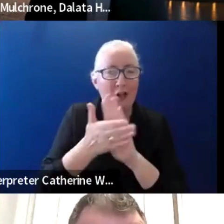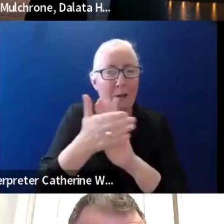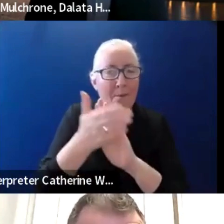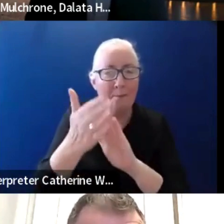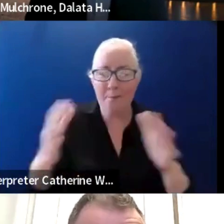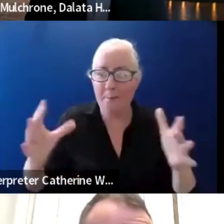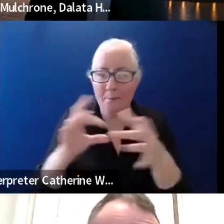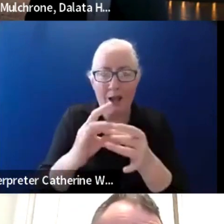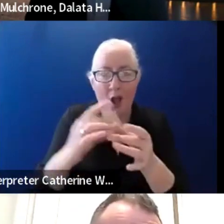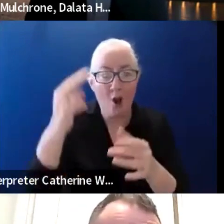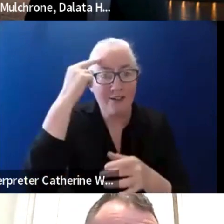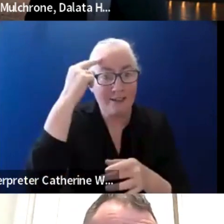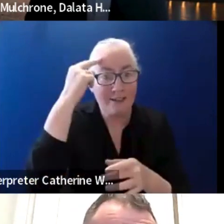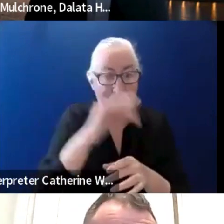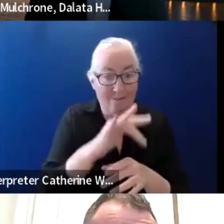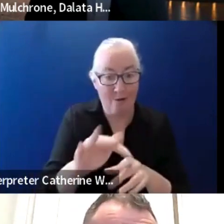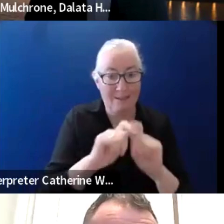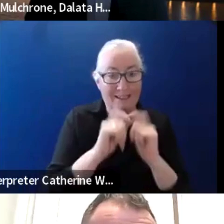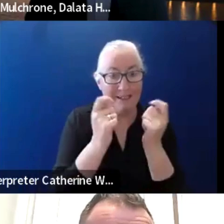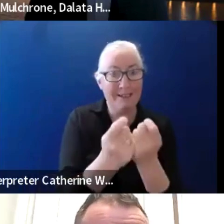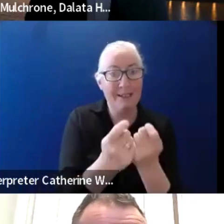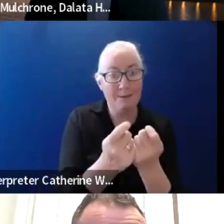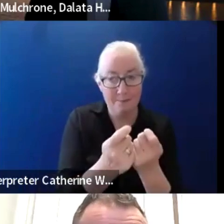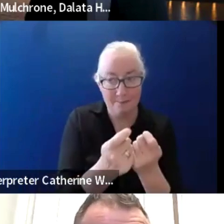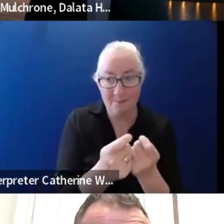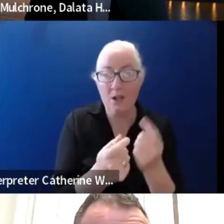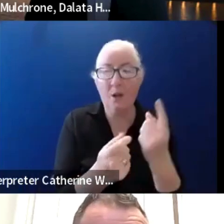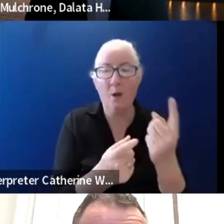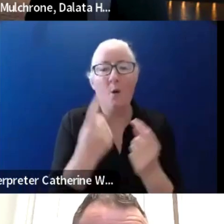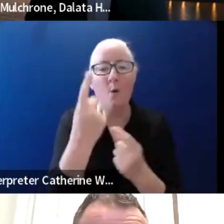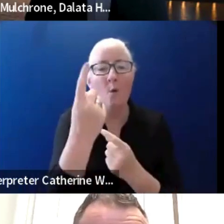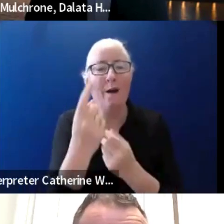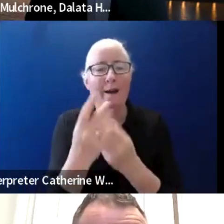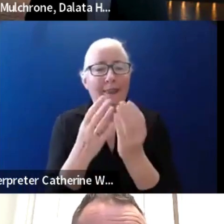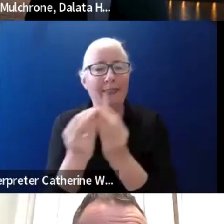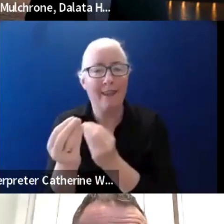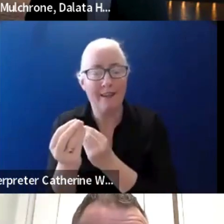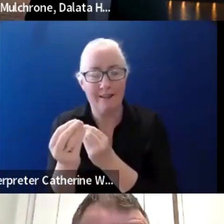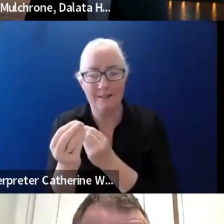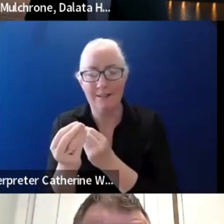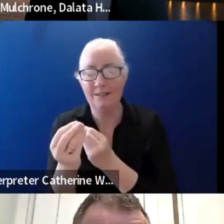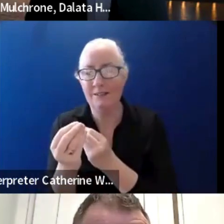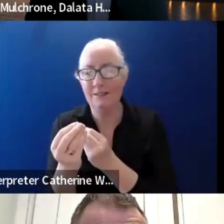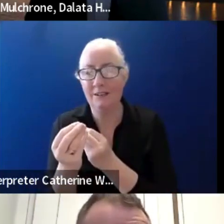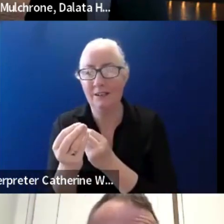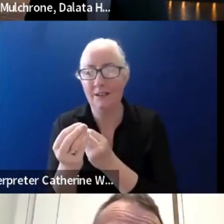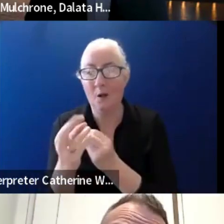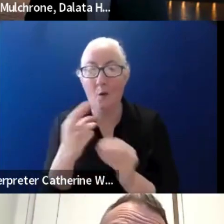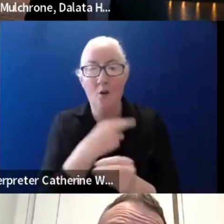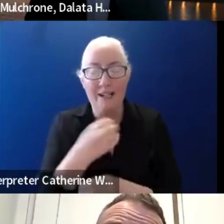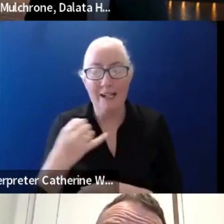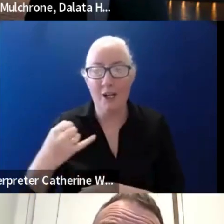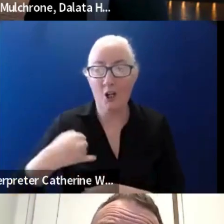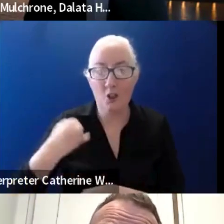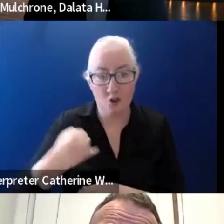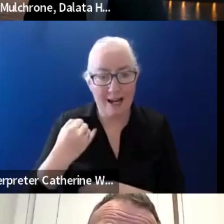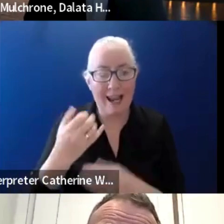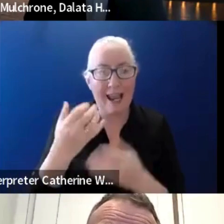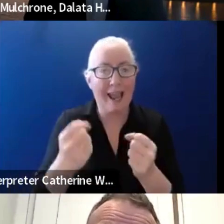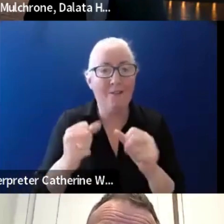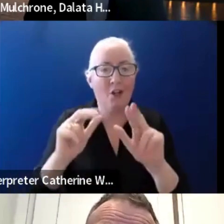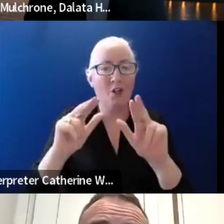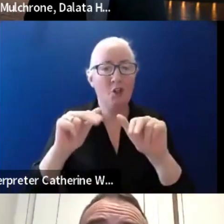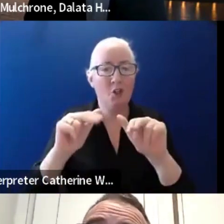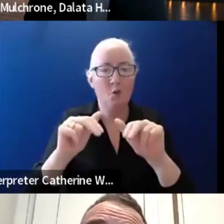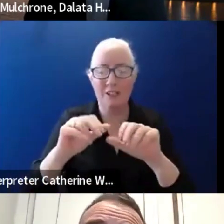understanding from the team. One of the things we really enjoy is bringing in